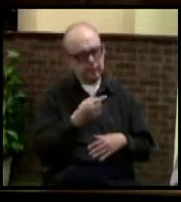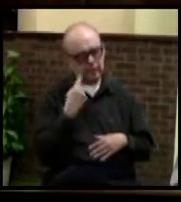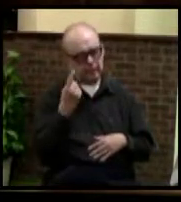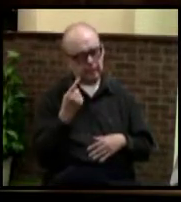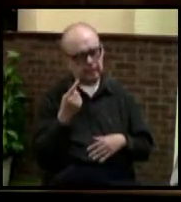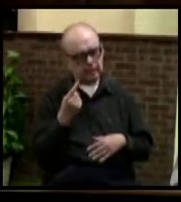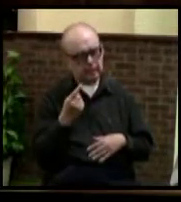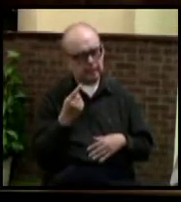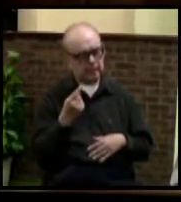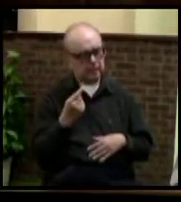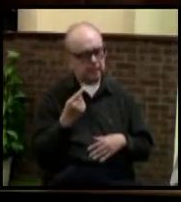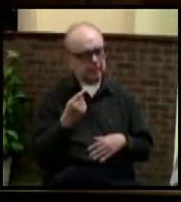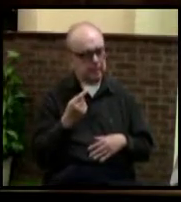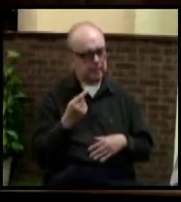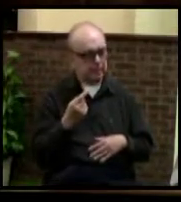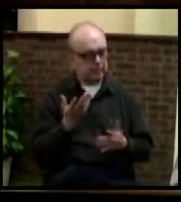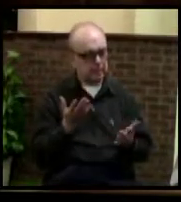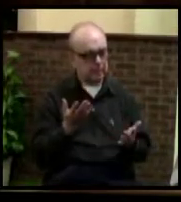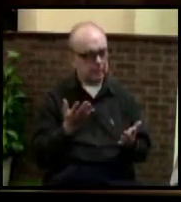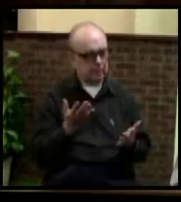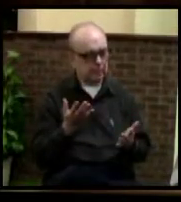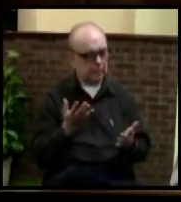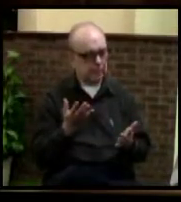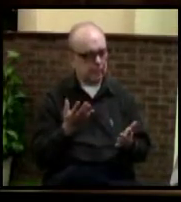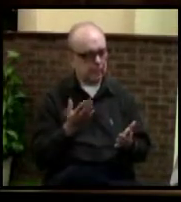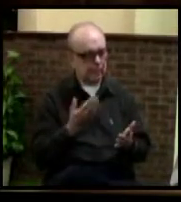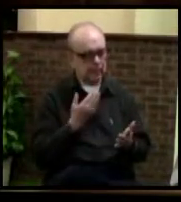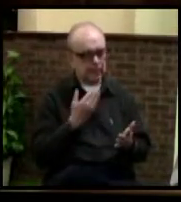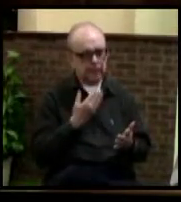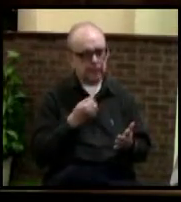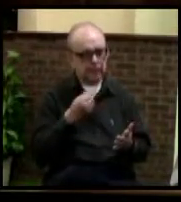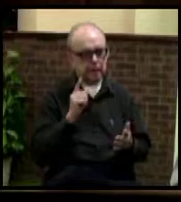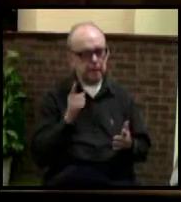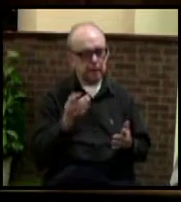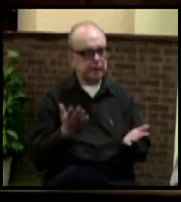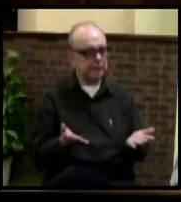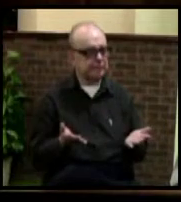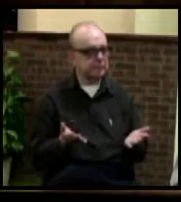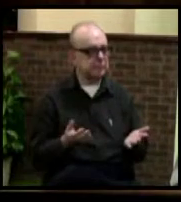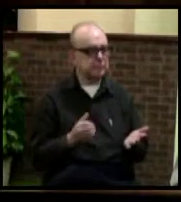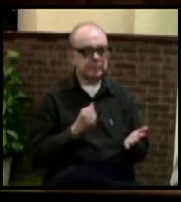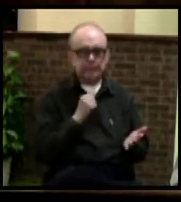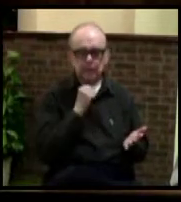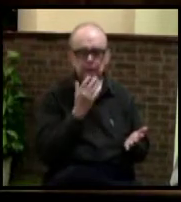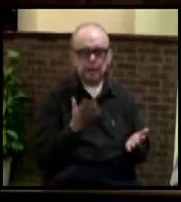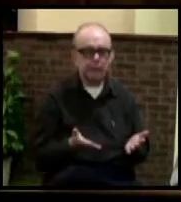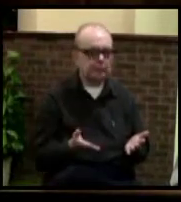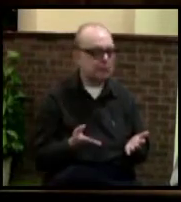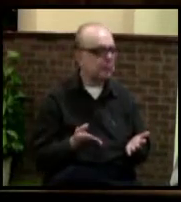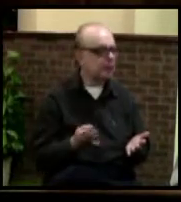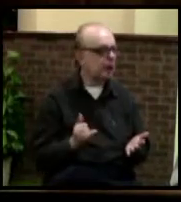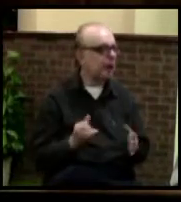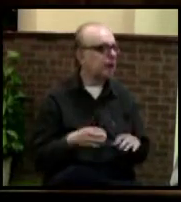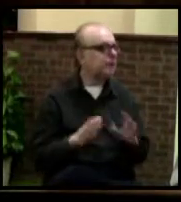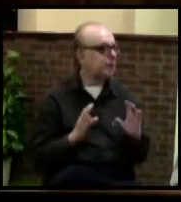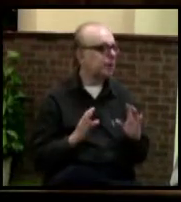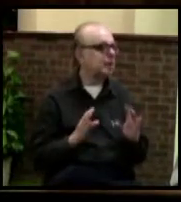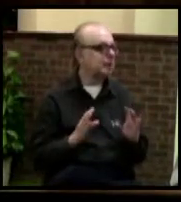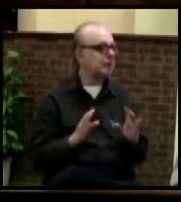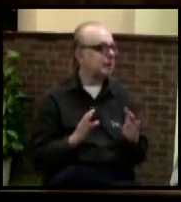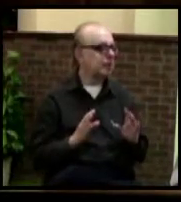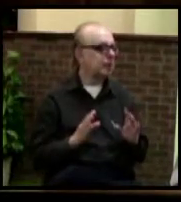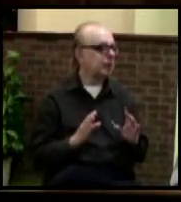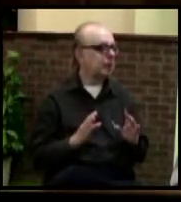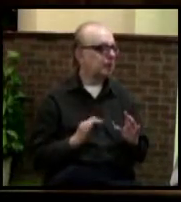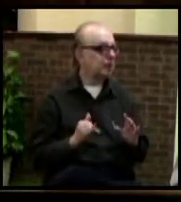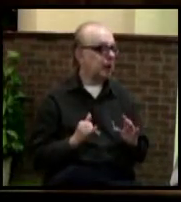well, I came because somebody invited me, or this or that or whatever. Thank God you're here, because you're not here by chance. You